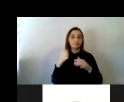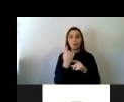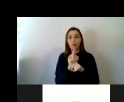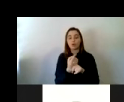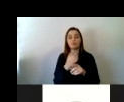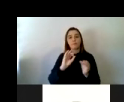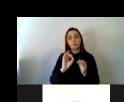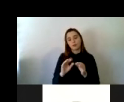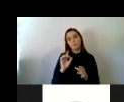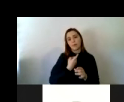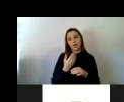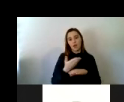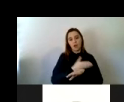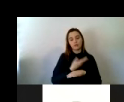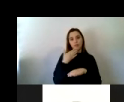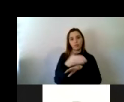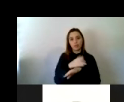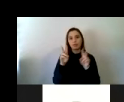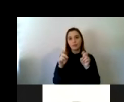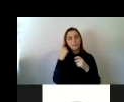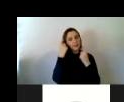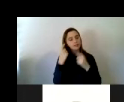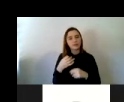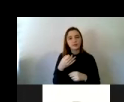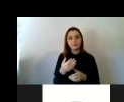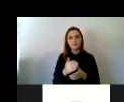And to finish with,